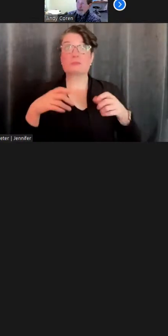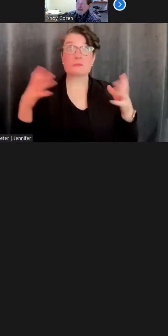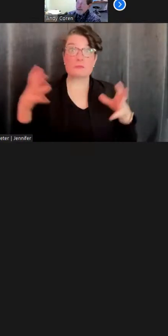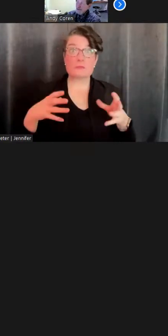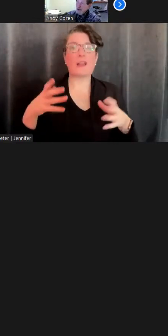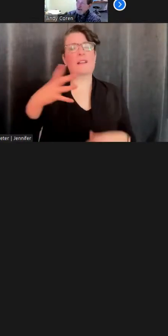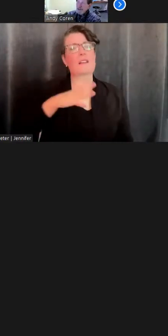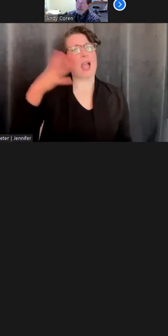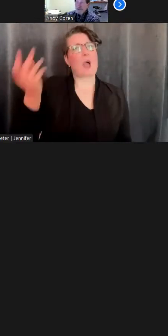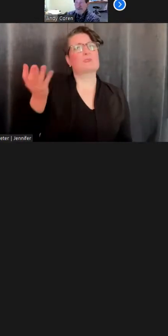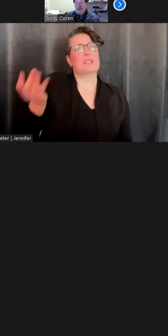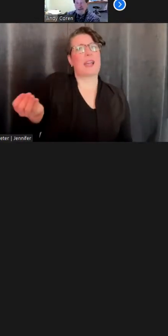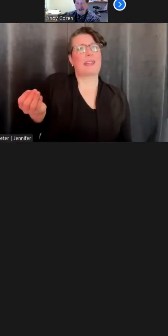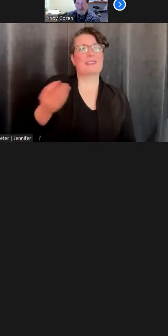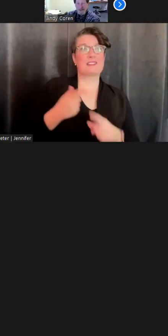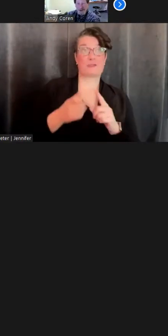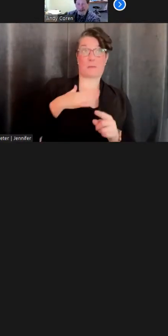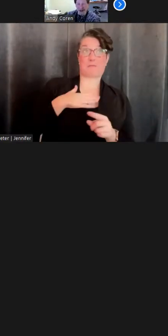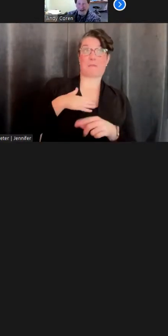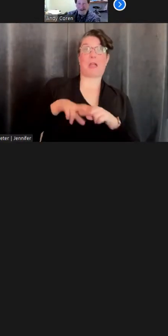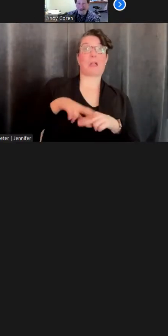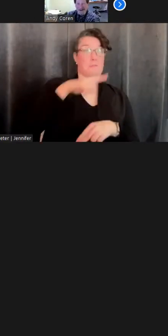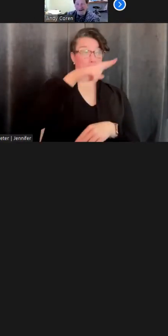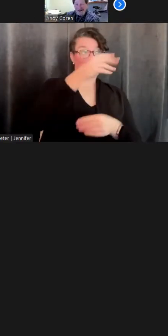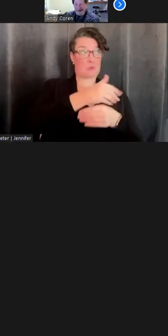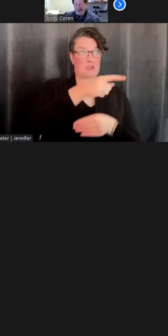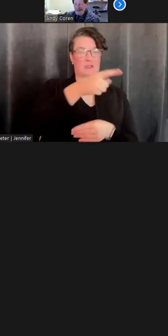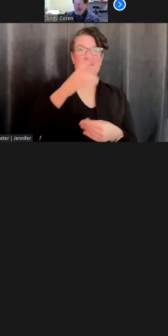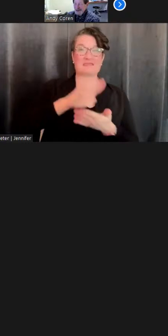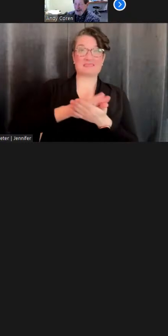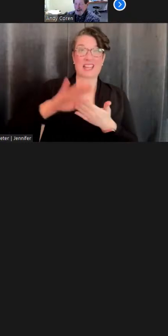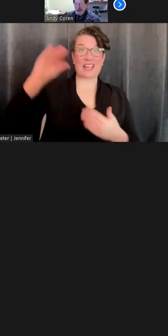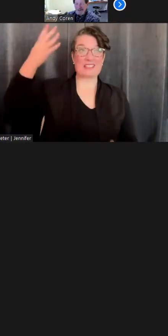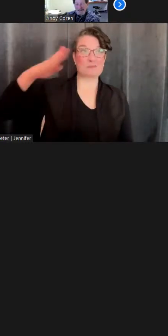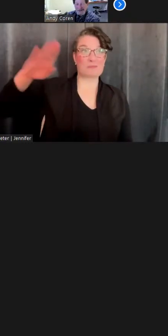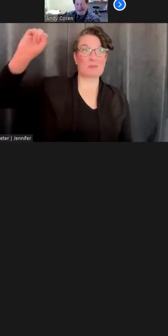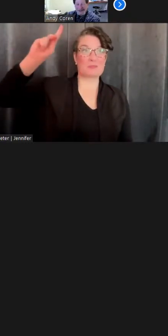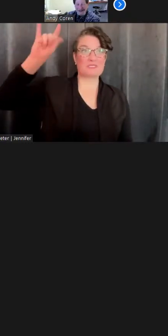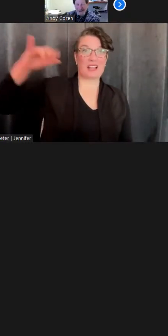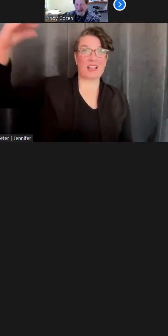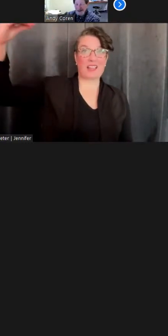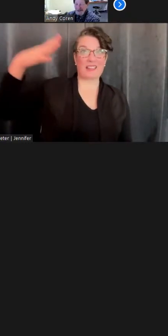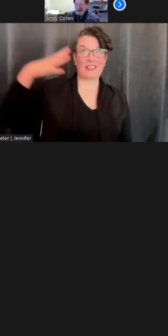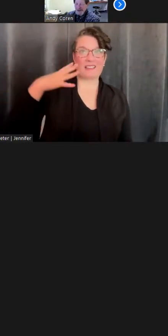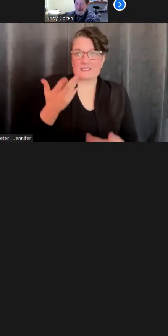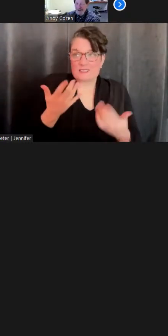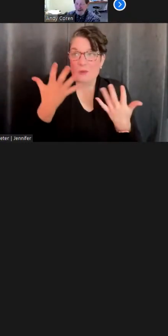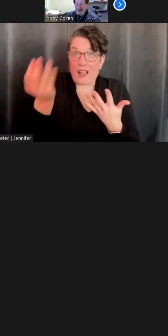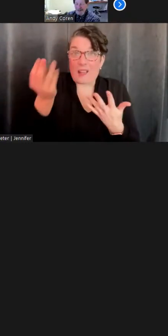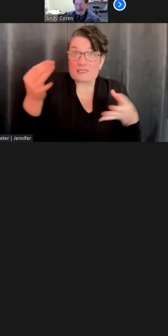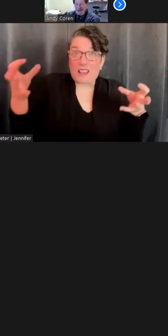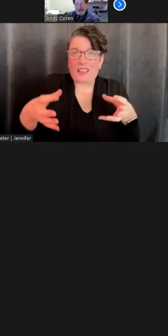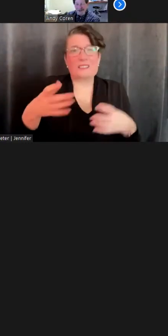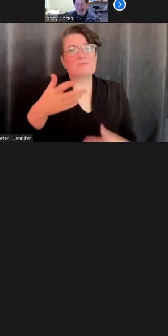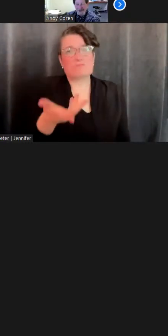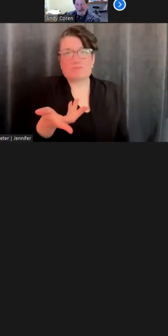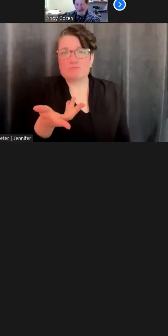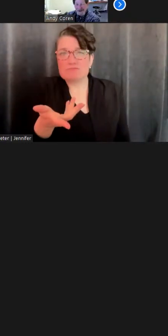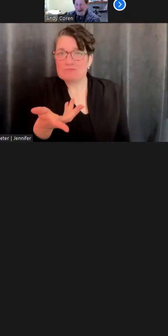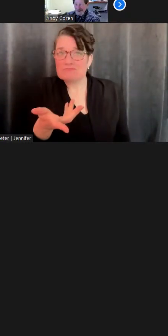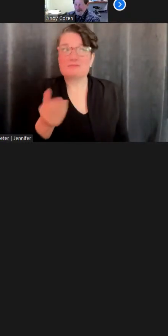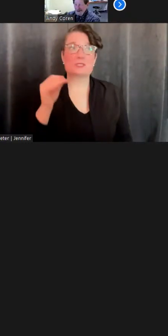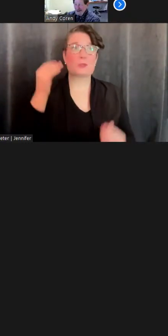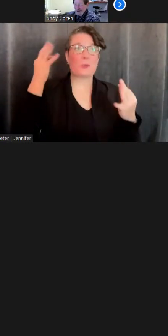Mendocino County, at least from where I'm sitting. It's a very sunny blue sky. That's a good place to be, is outside. So let's look to the